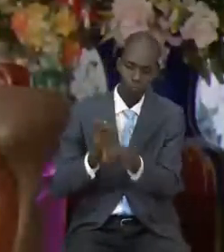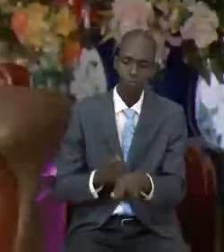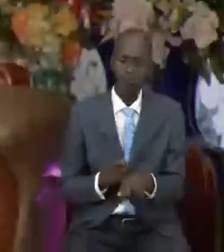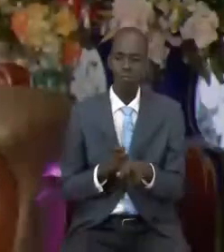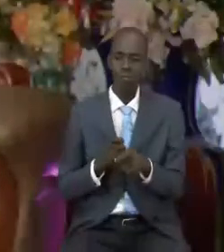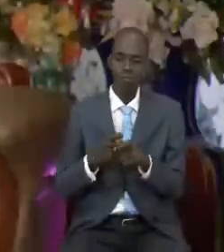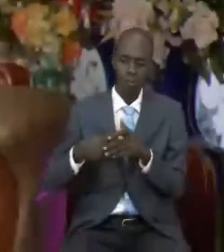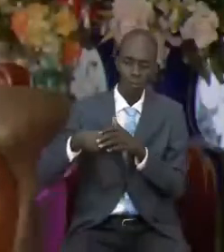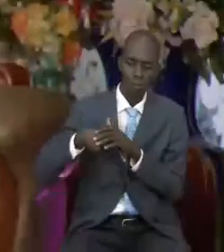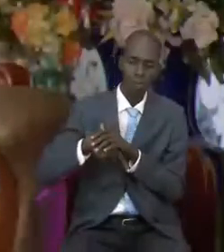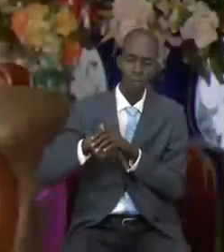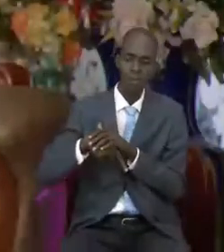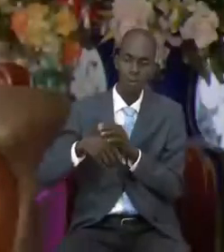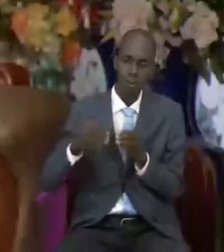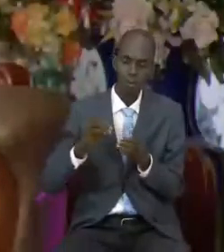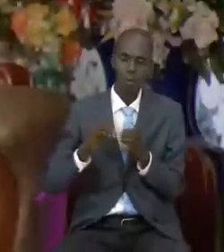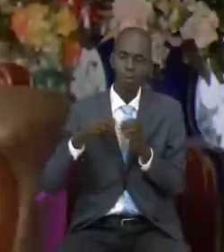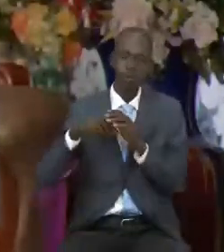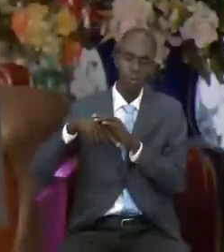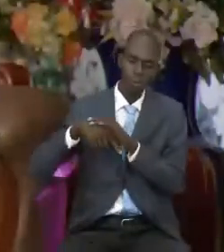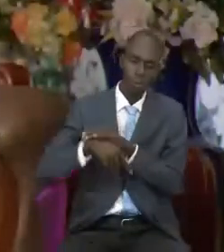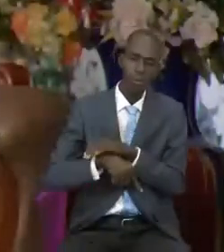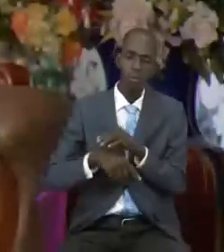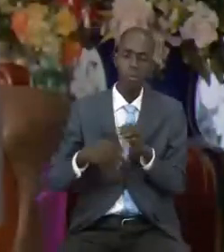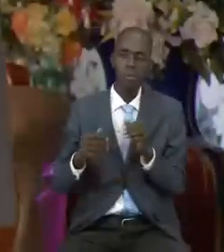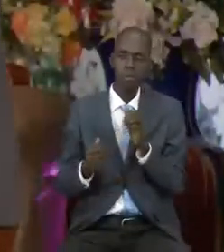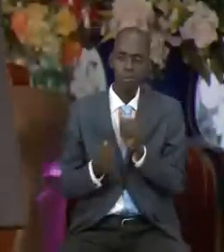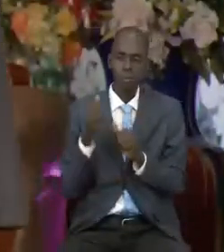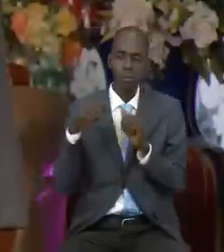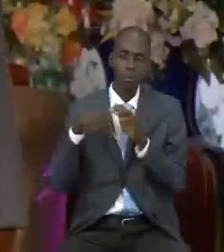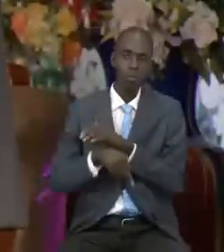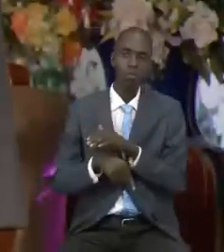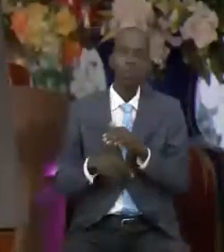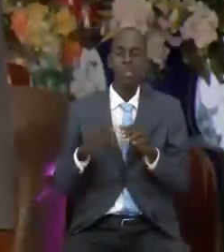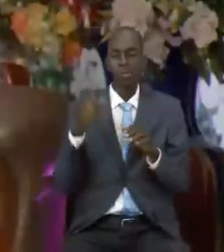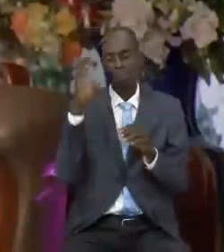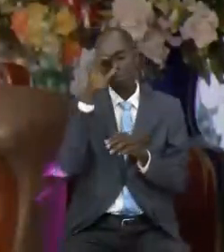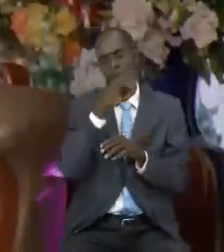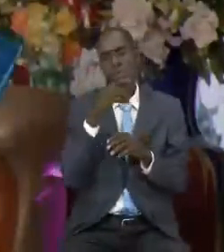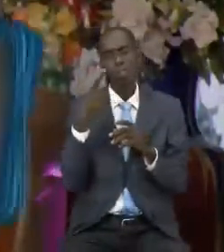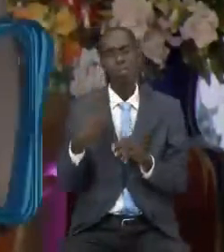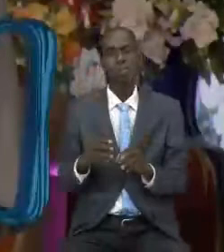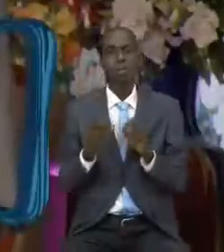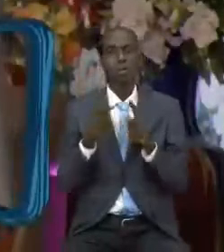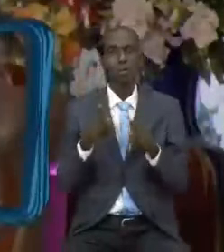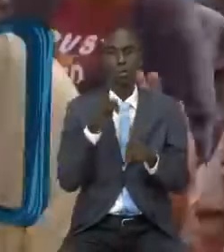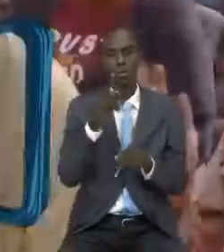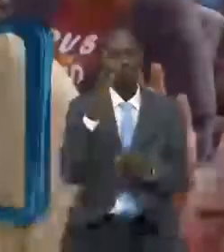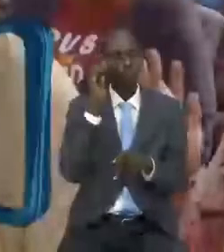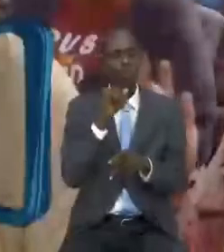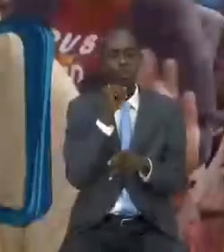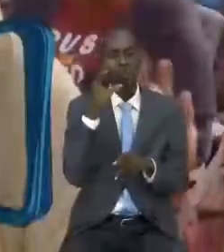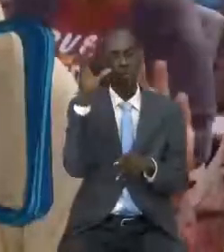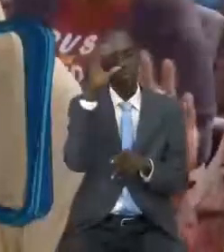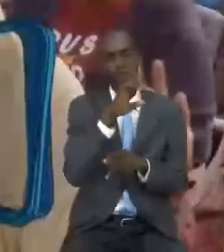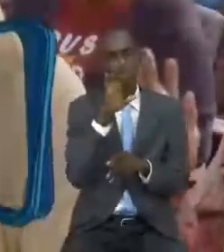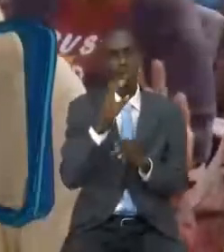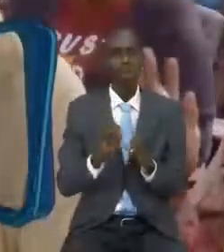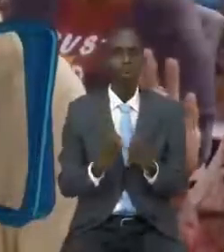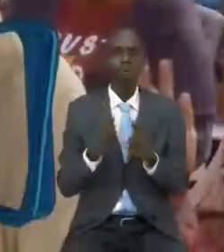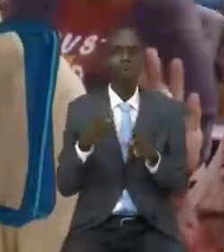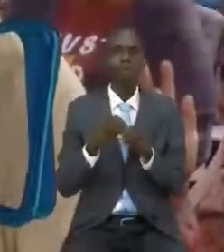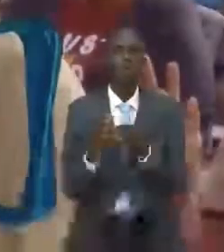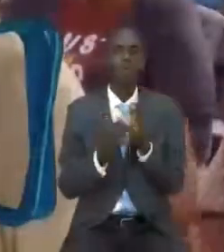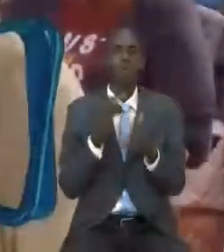further, dig deeper, he missed his chance. You will not miss your chance. When